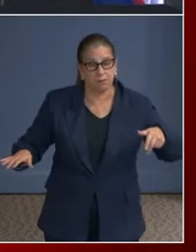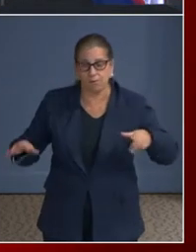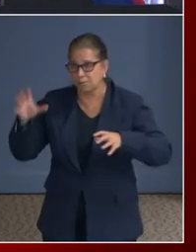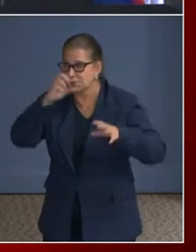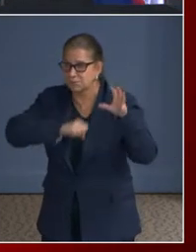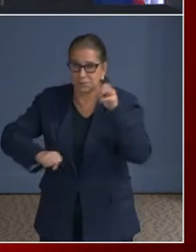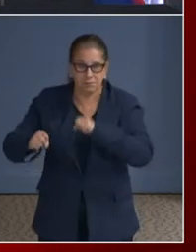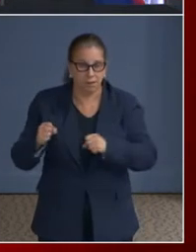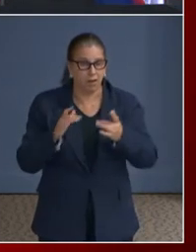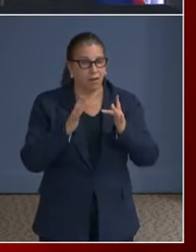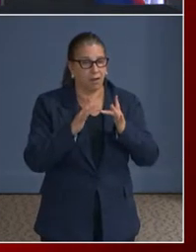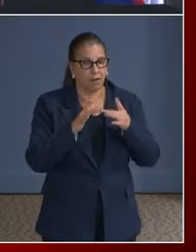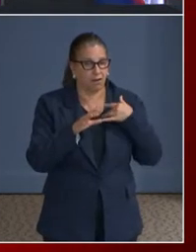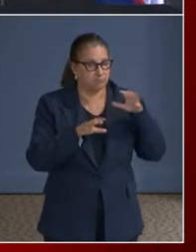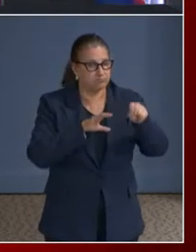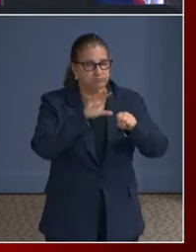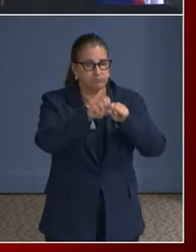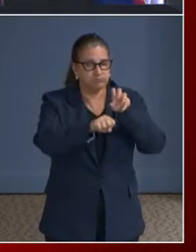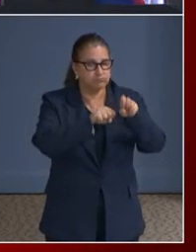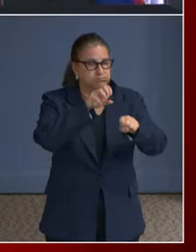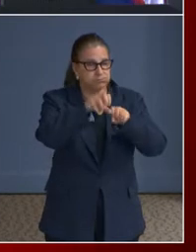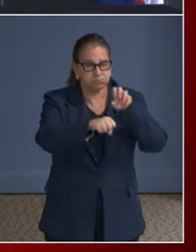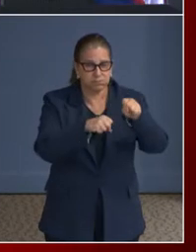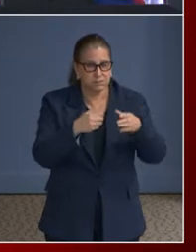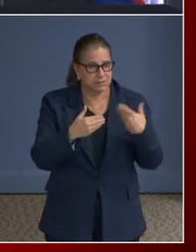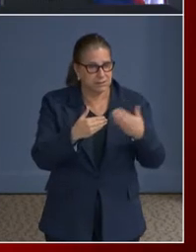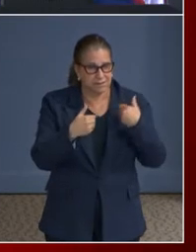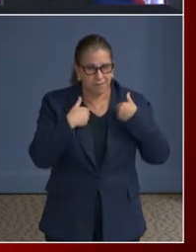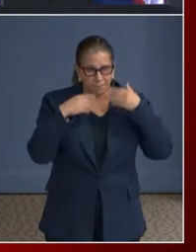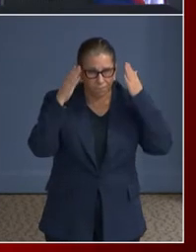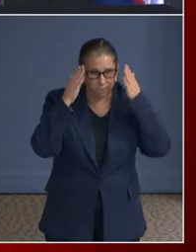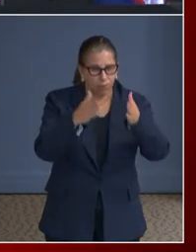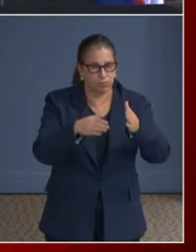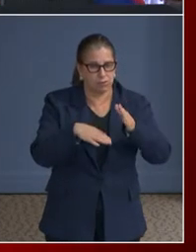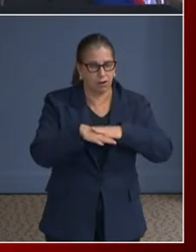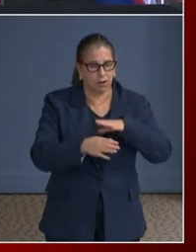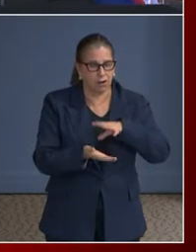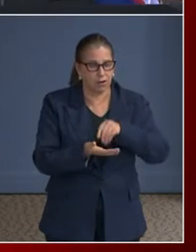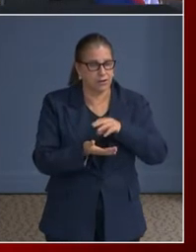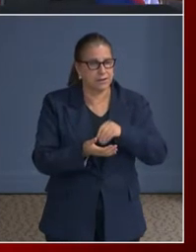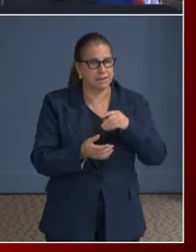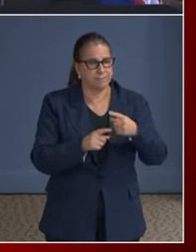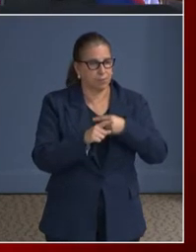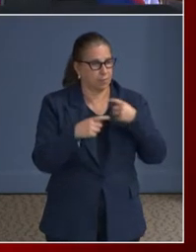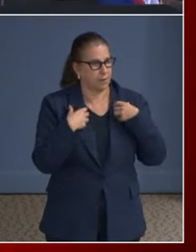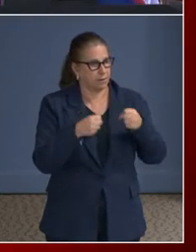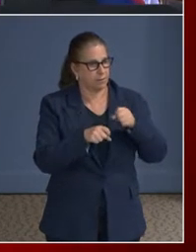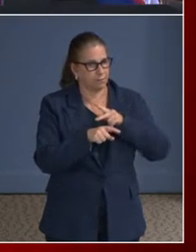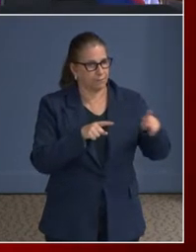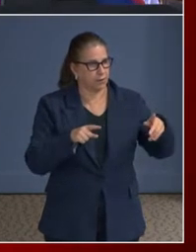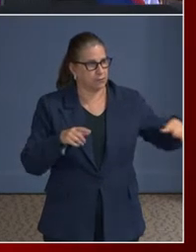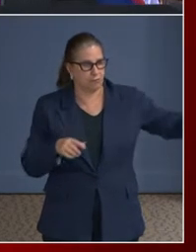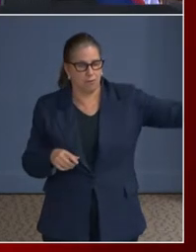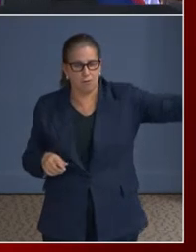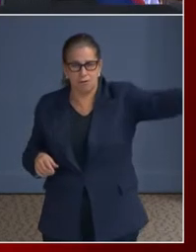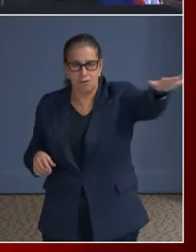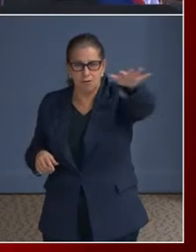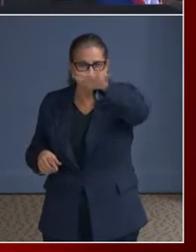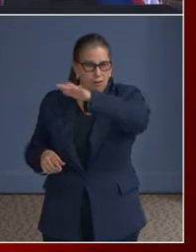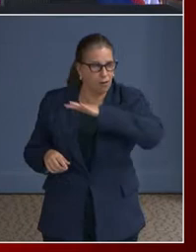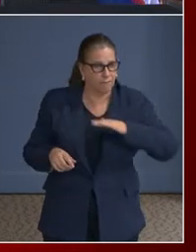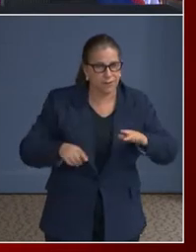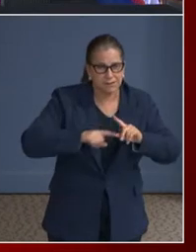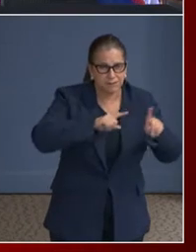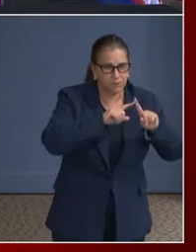are focused on learning, health professionals, clinicians, community-based organizations, their commitment at this time right now